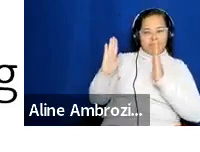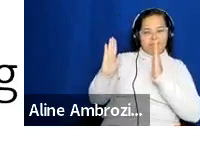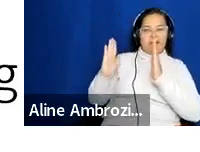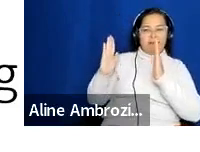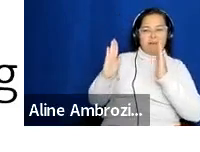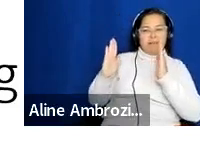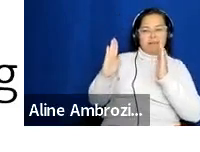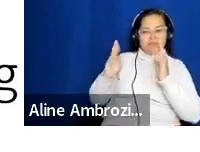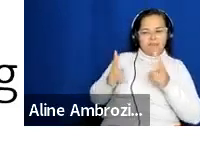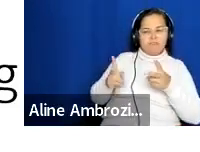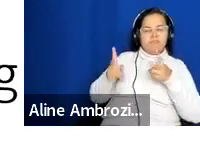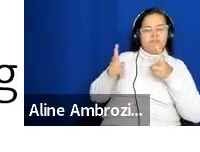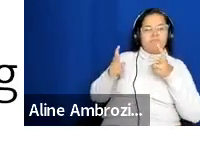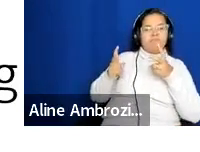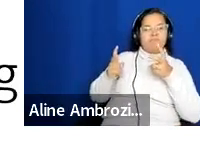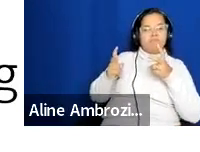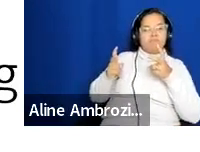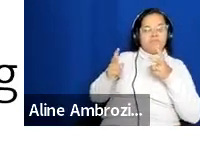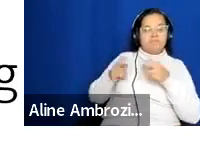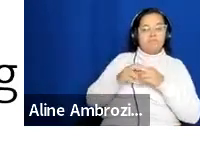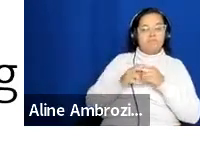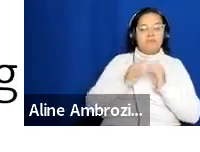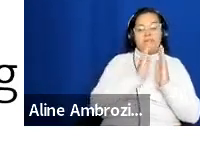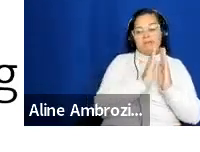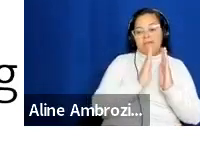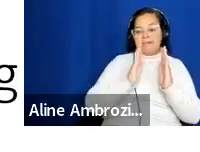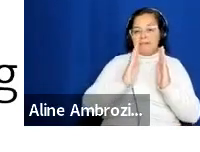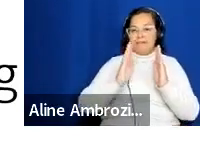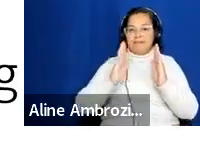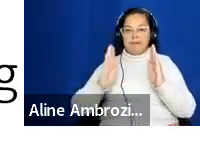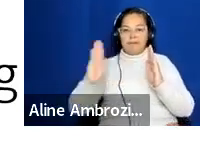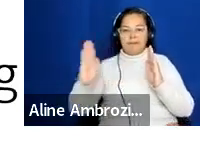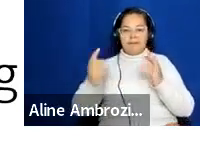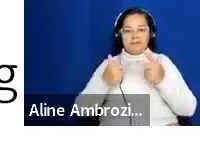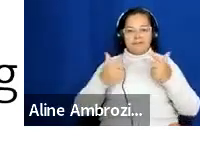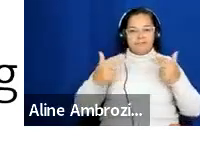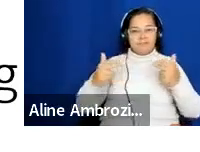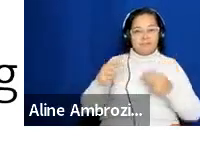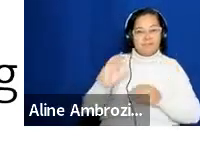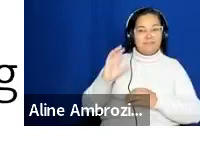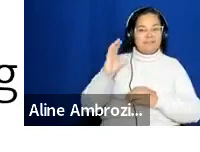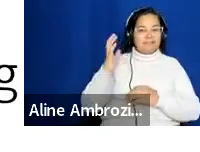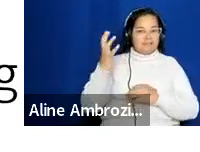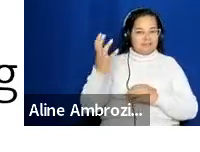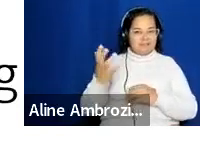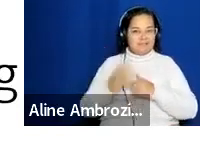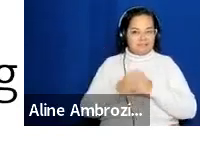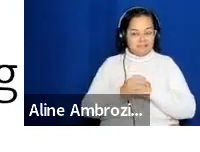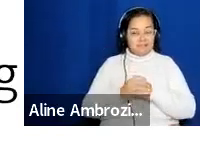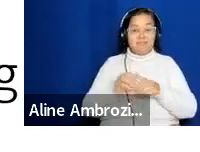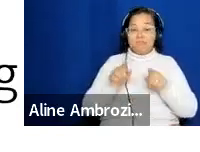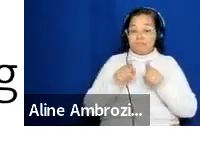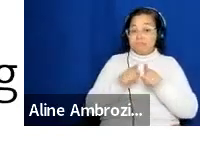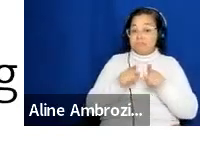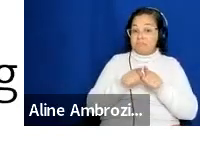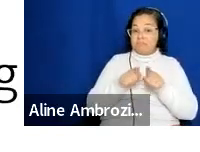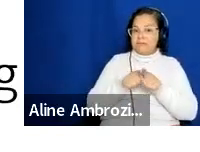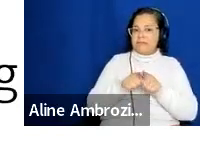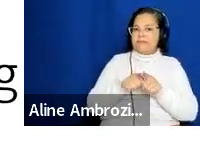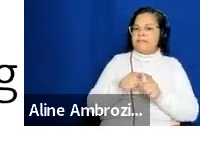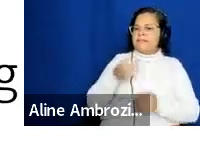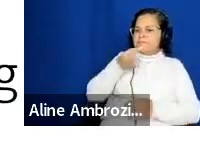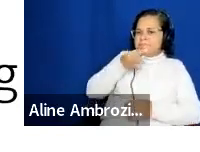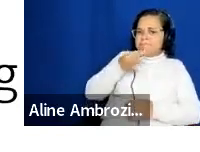his forthright criticisms of attempts being made at that